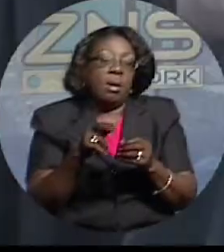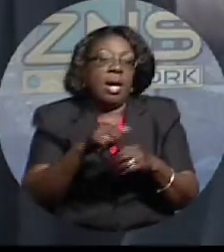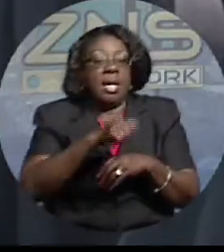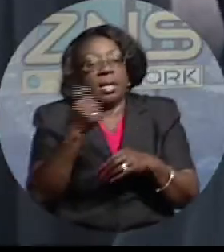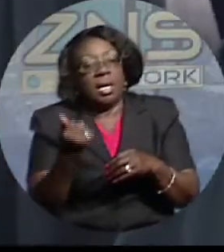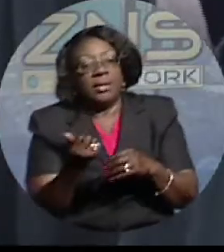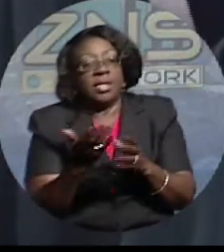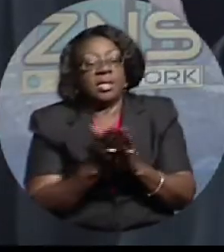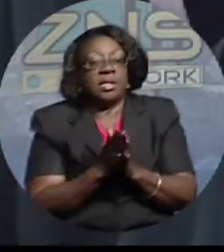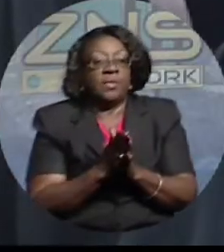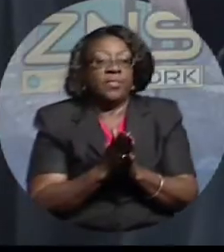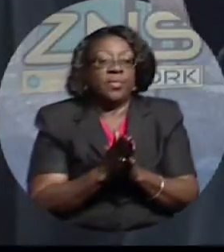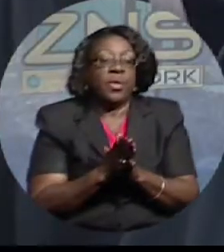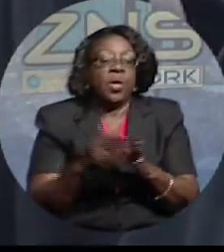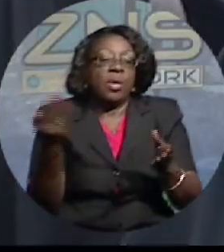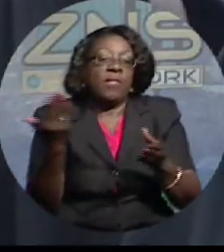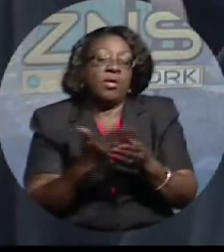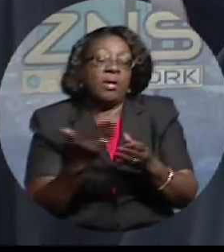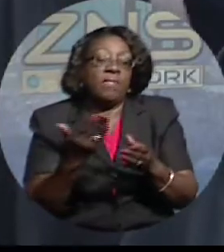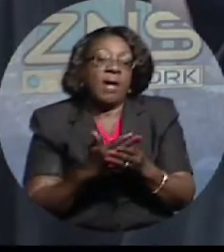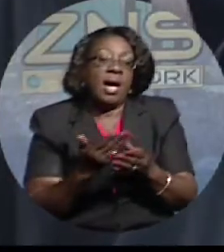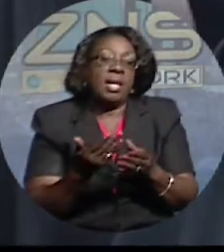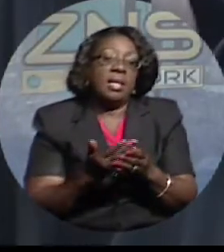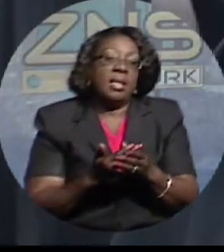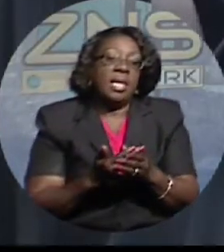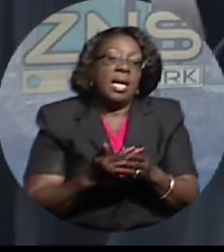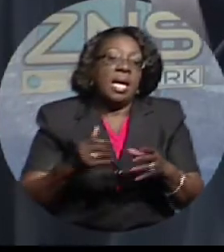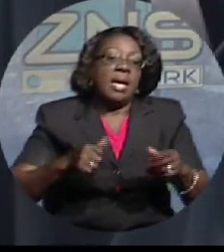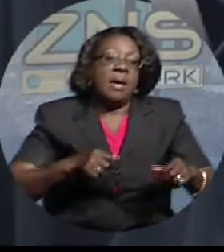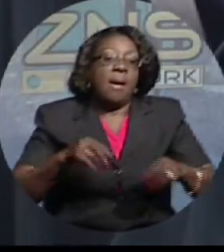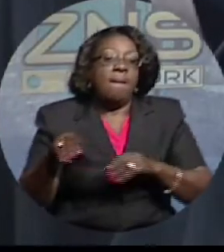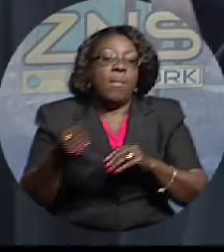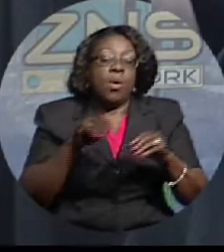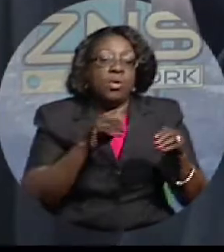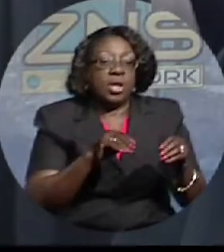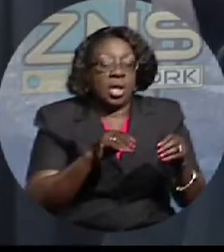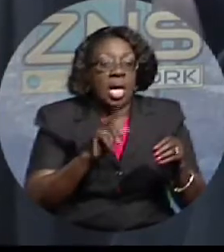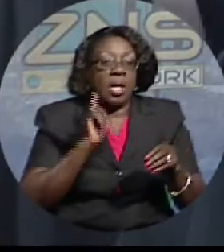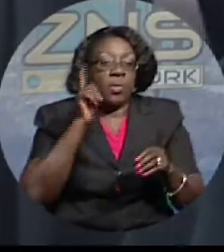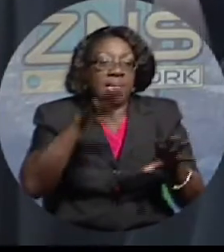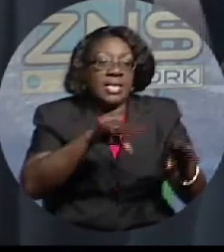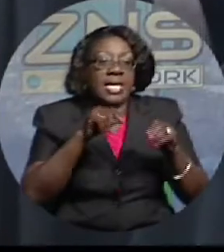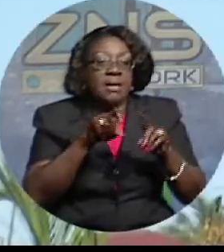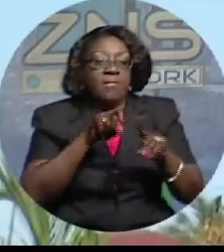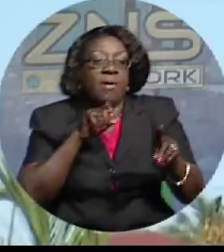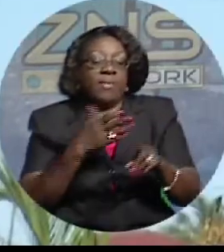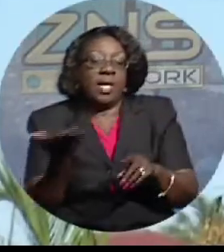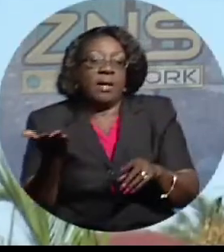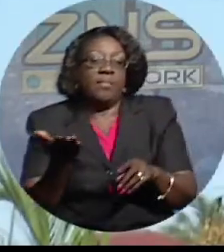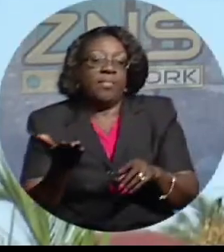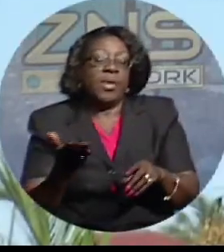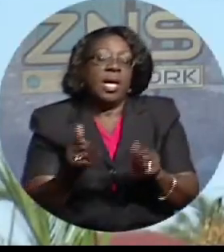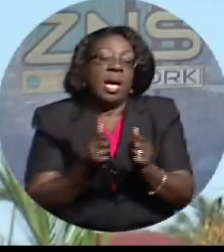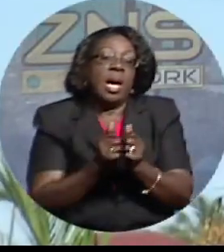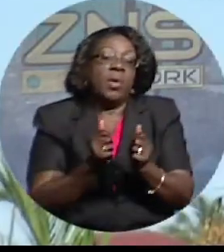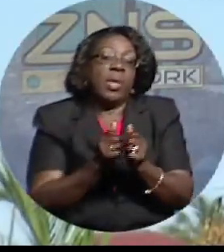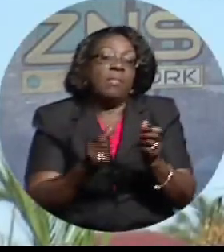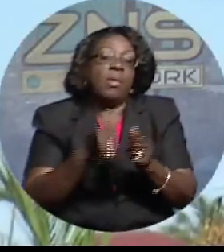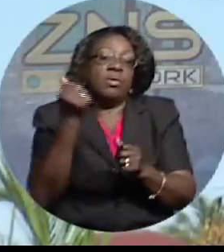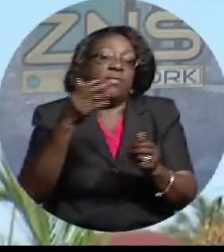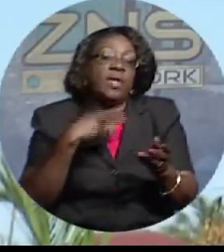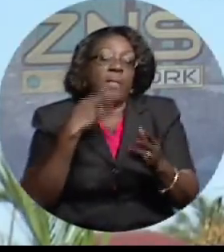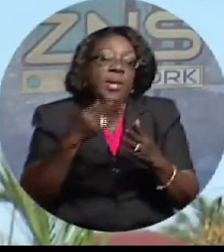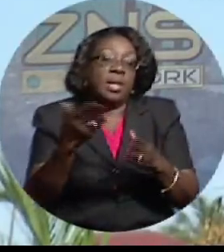authorities. Ourselves, we have already filed a constitutional motion, and we'll take it from there. And with most of the appeals coming